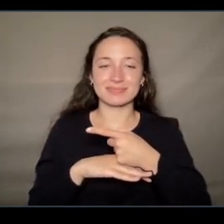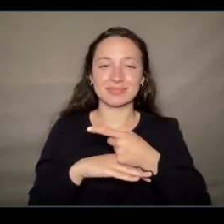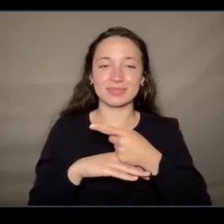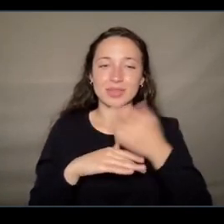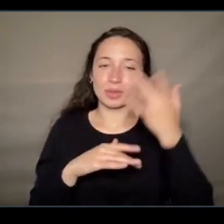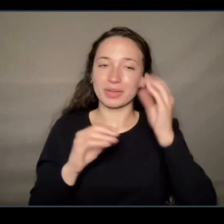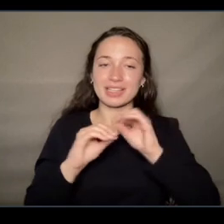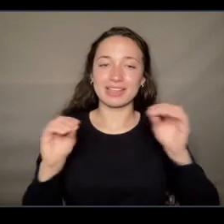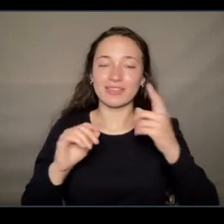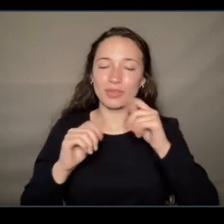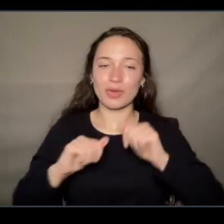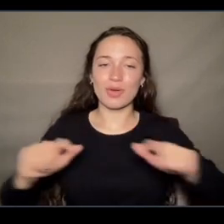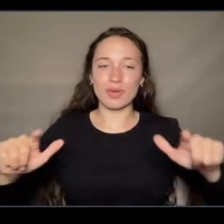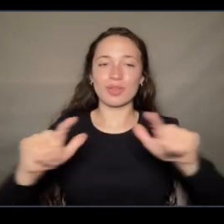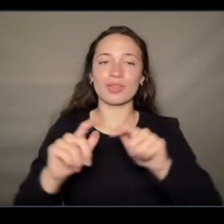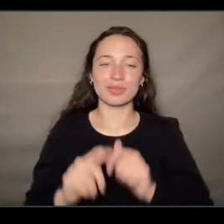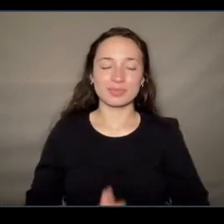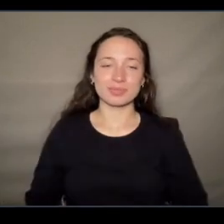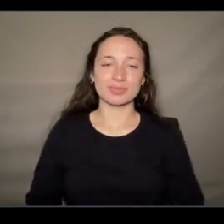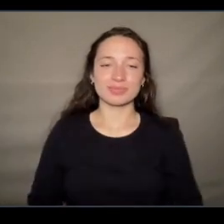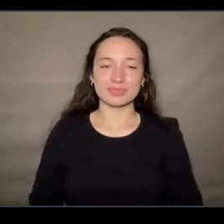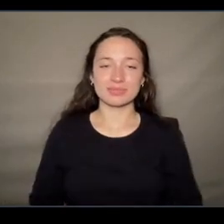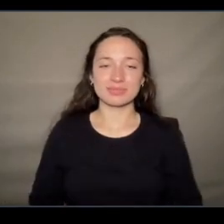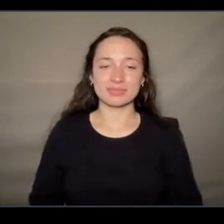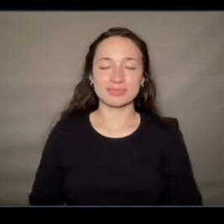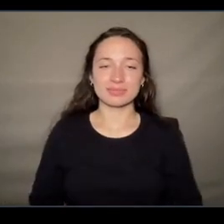immunity for all.